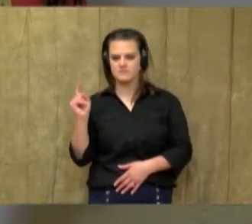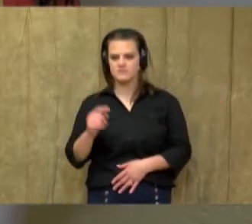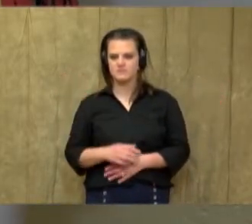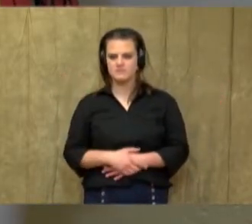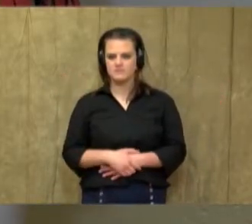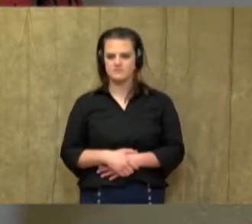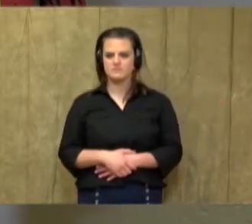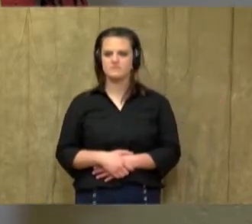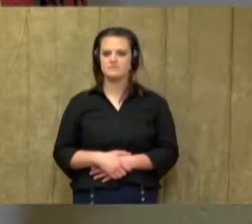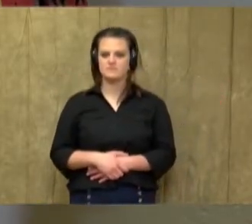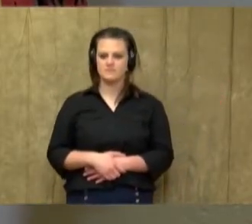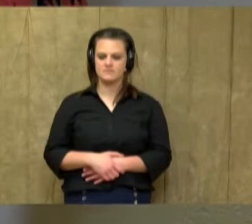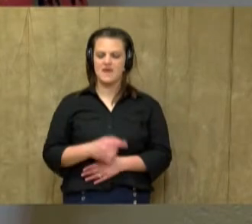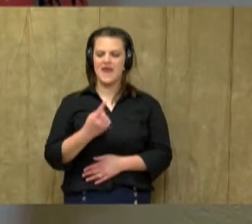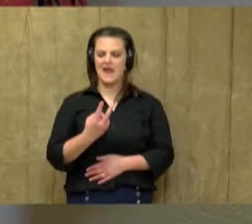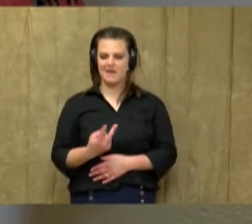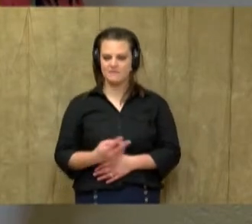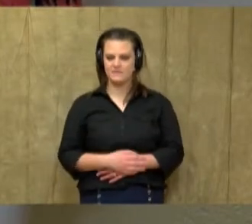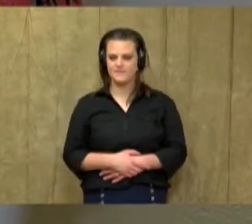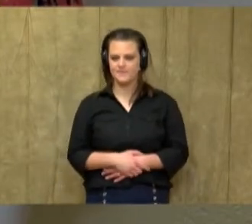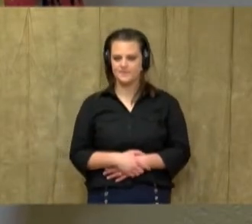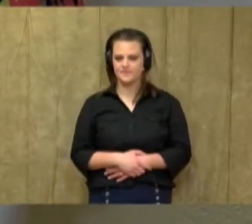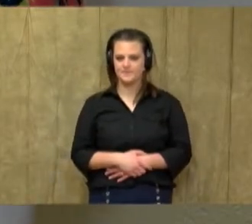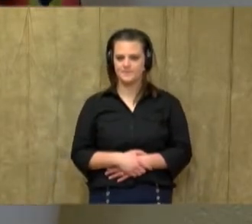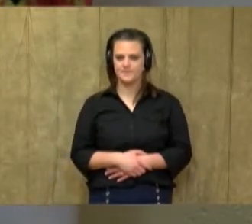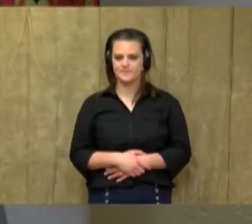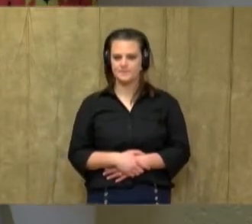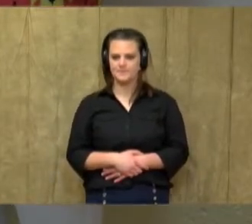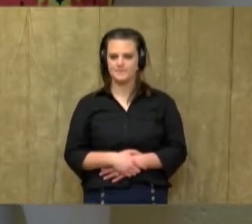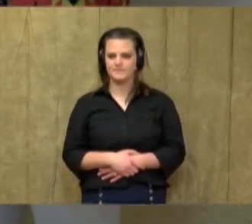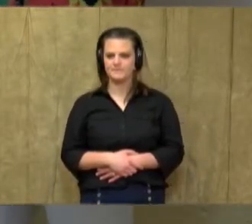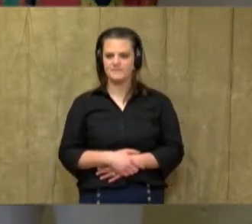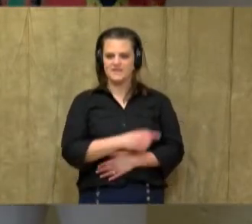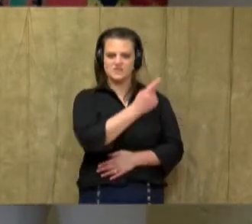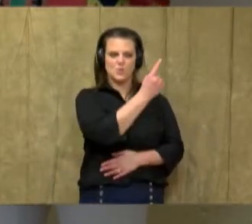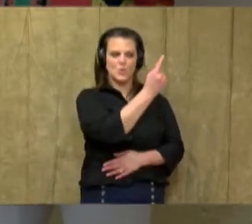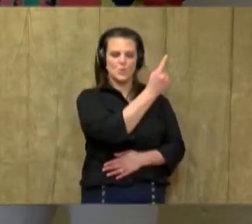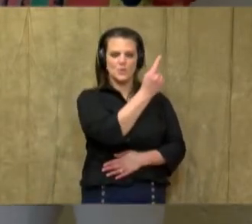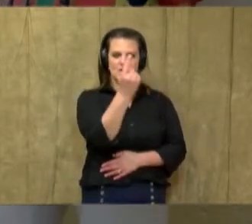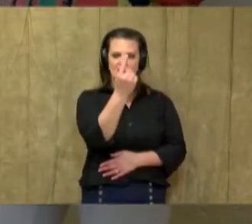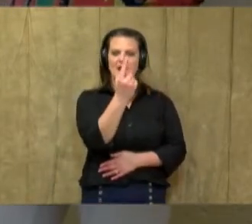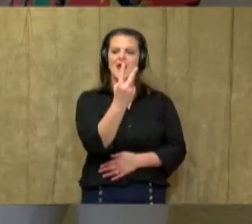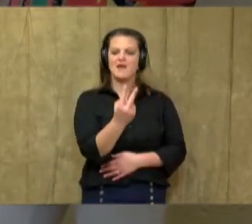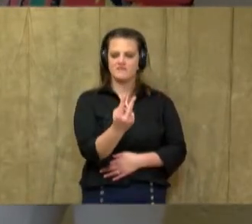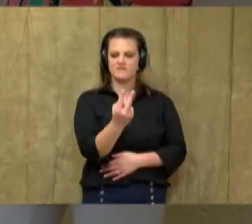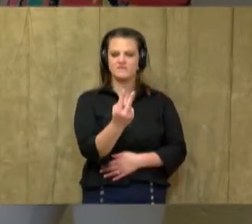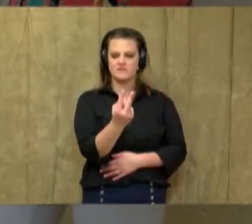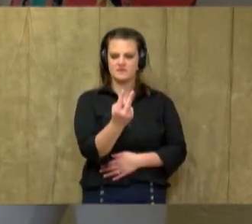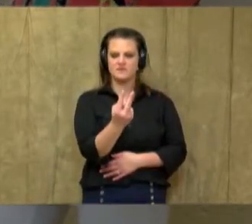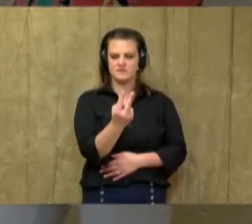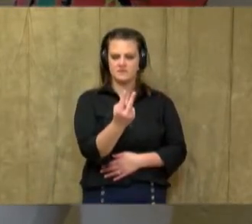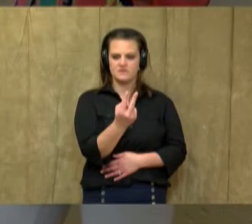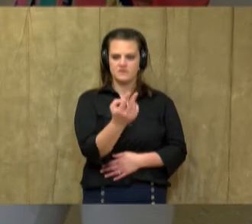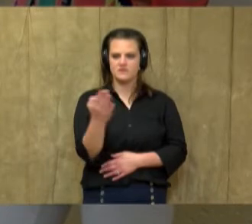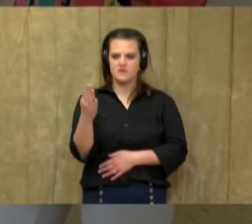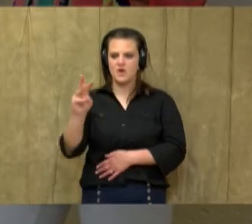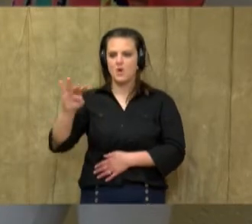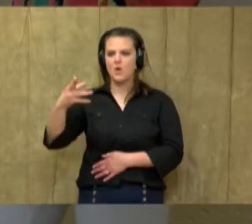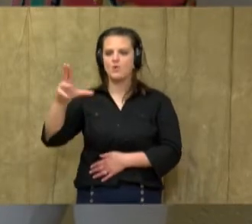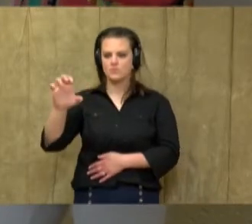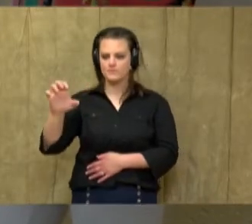Half of 3 is right there. That's the halfway mark, half of